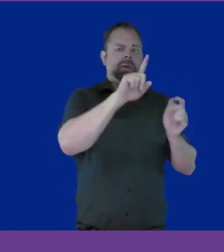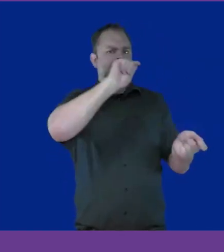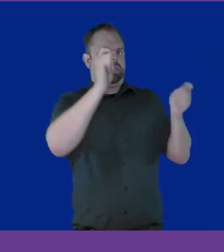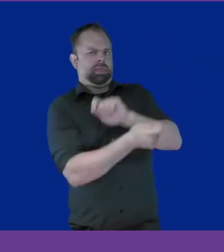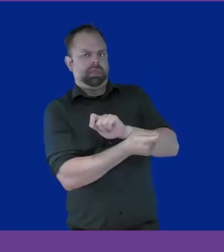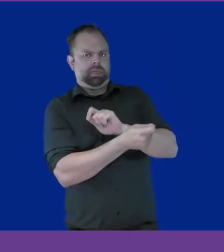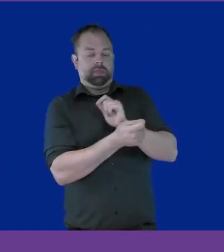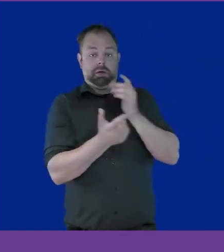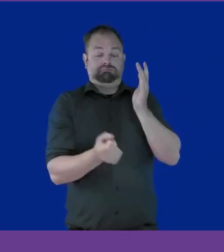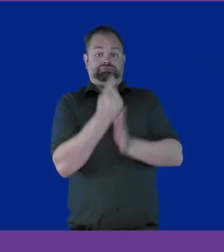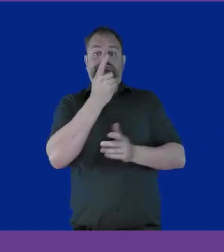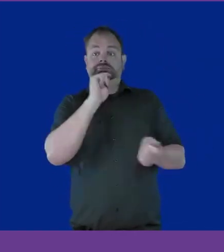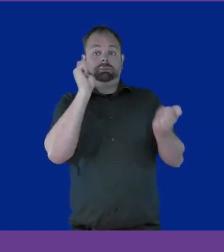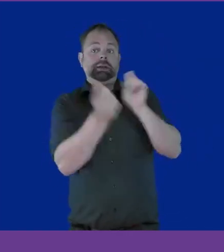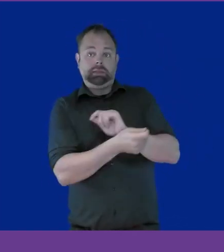before.